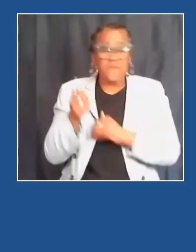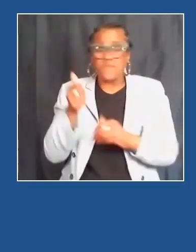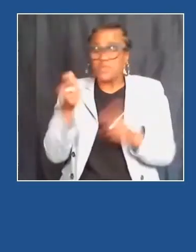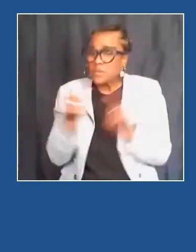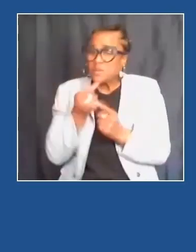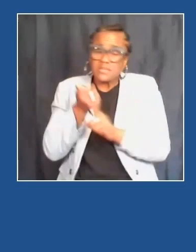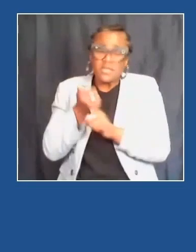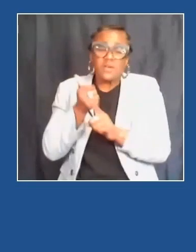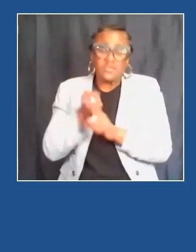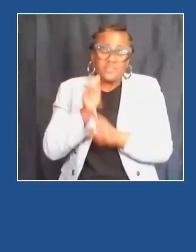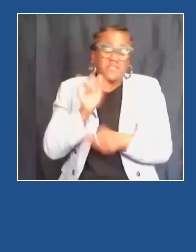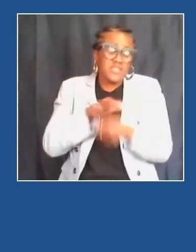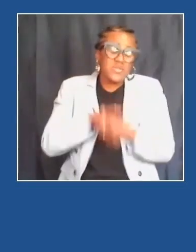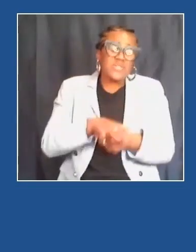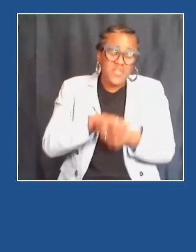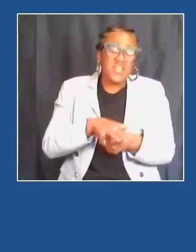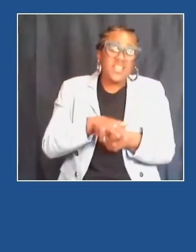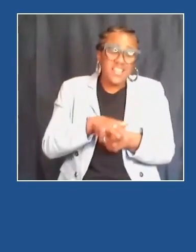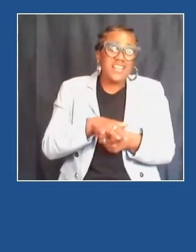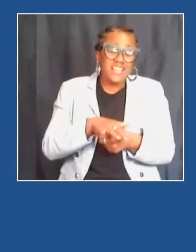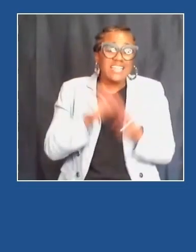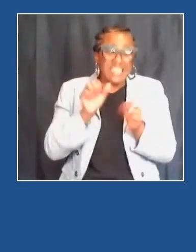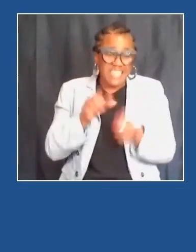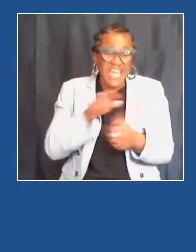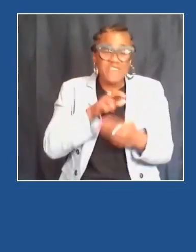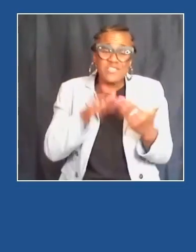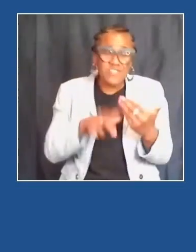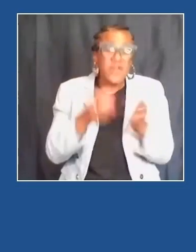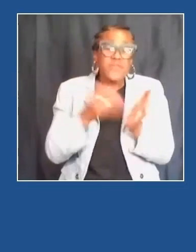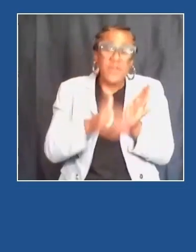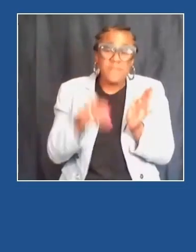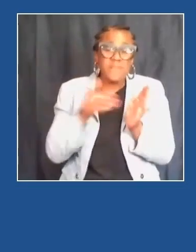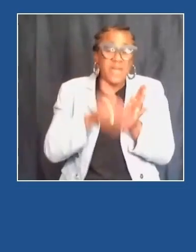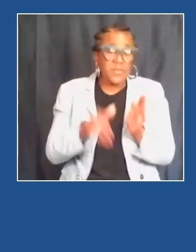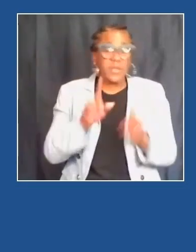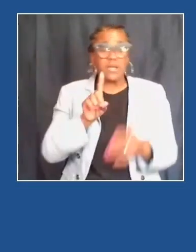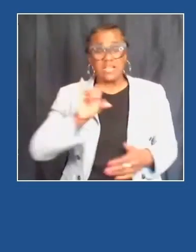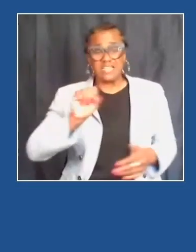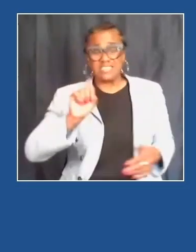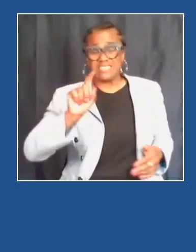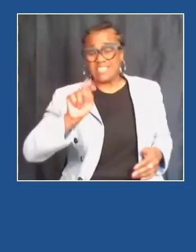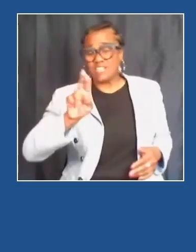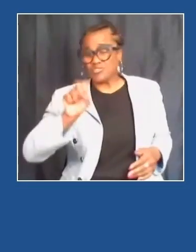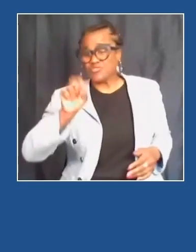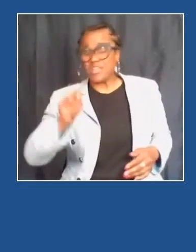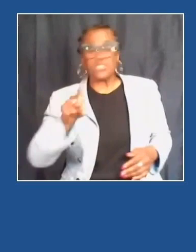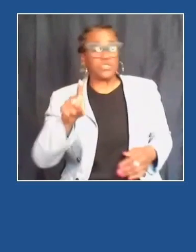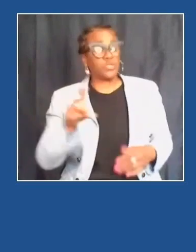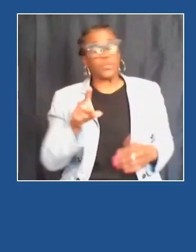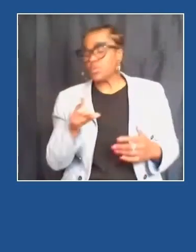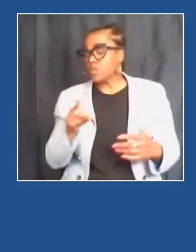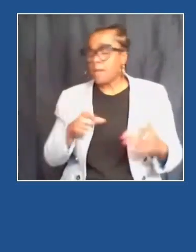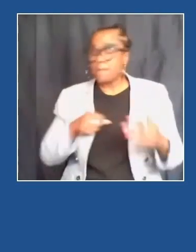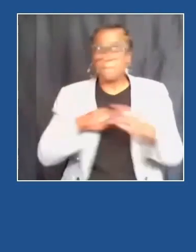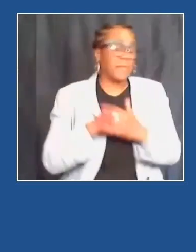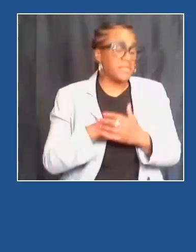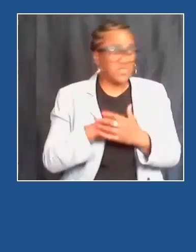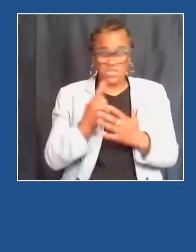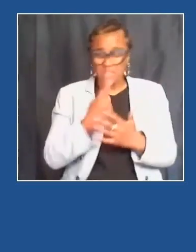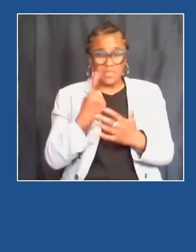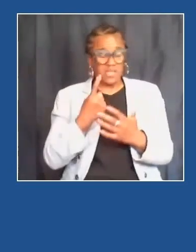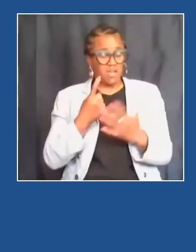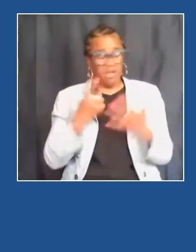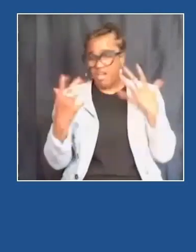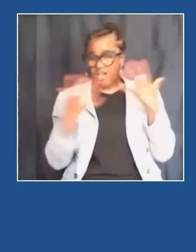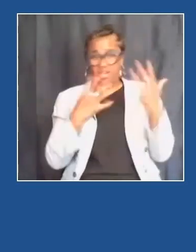stressful. It can result in repetitive distress, right? You bump into something that's distressing, we have